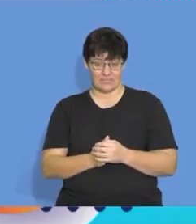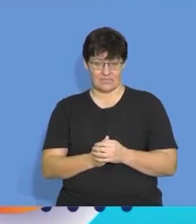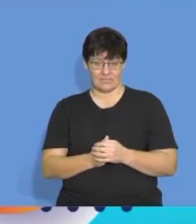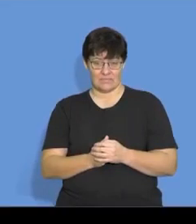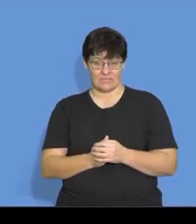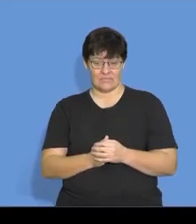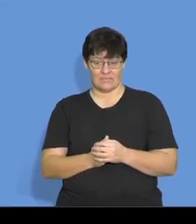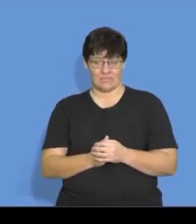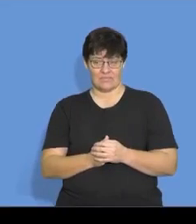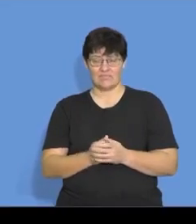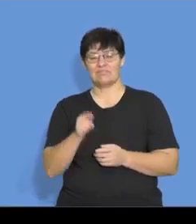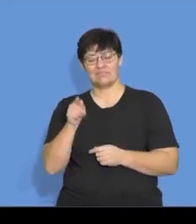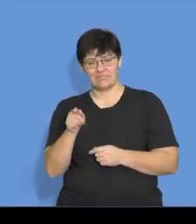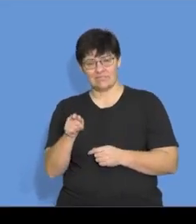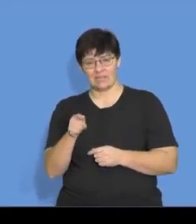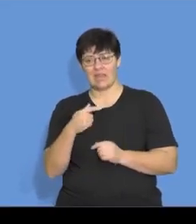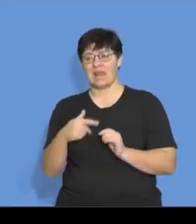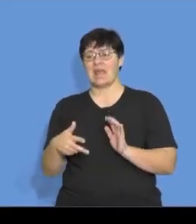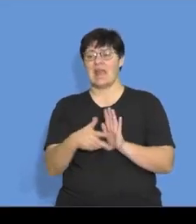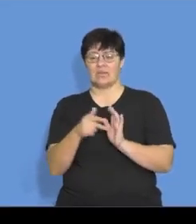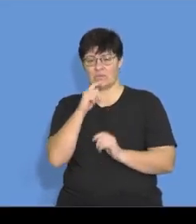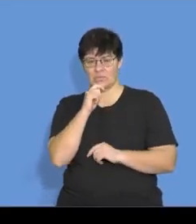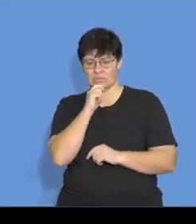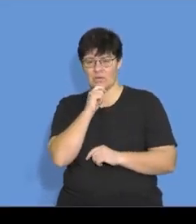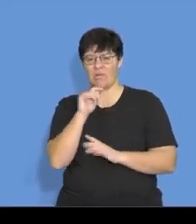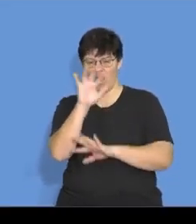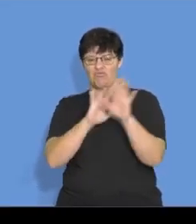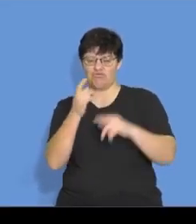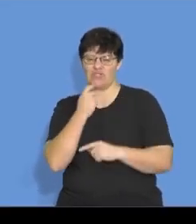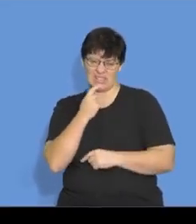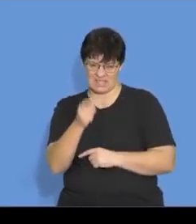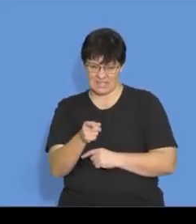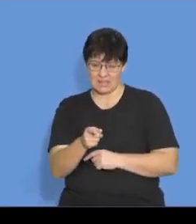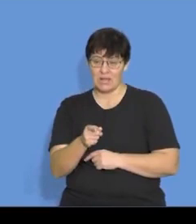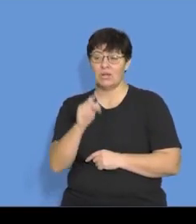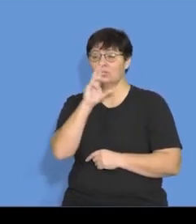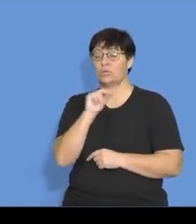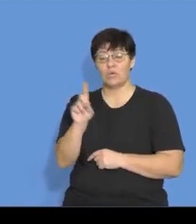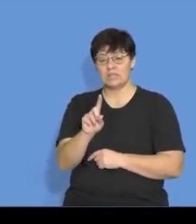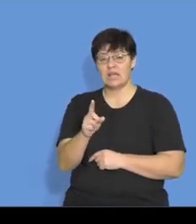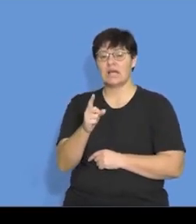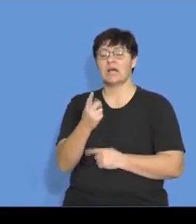it's just apt that we're using the color red. I'm going to talk here about a red